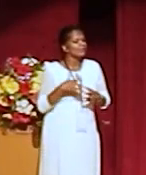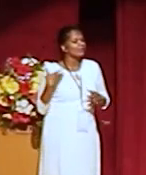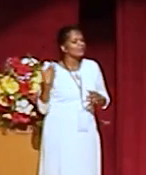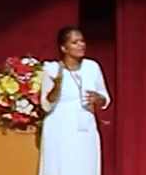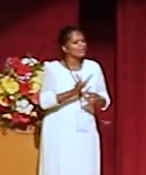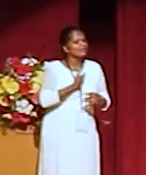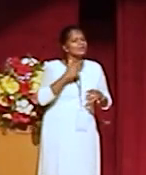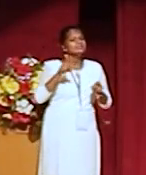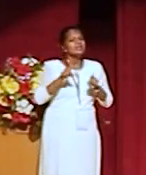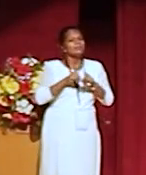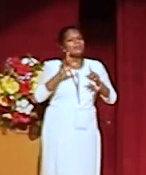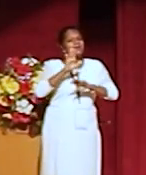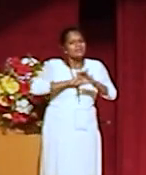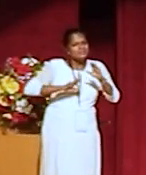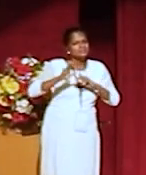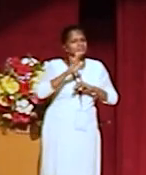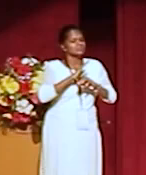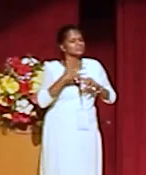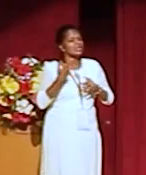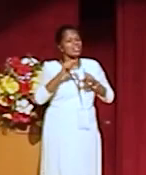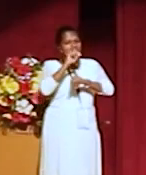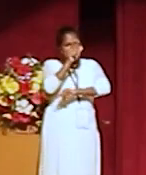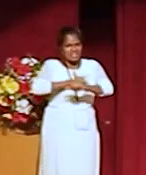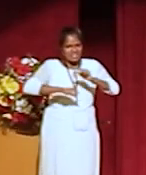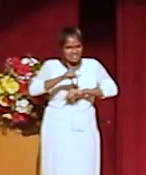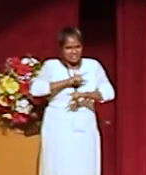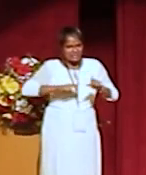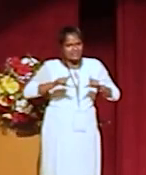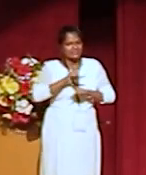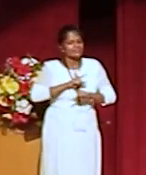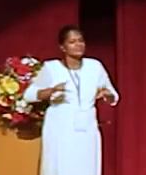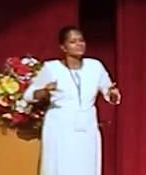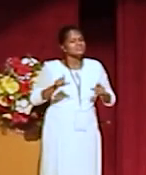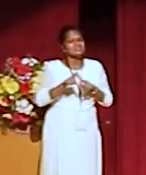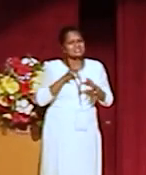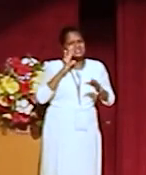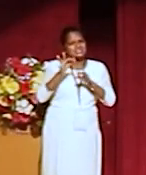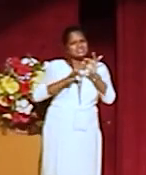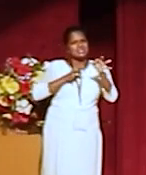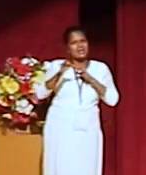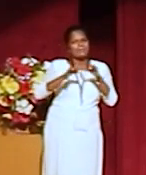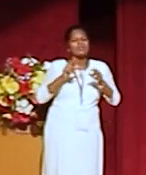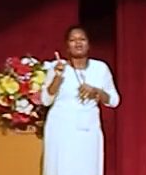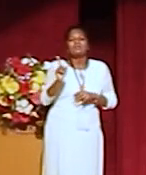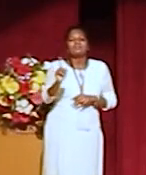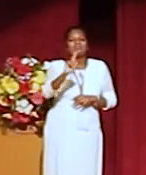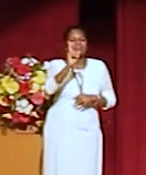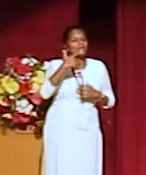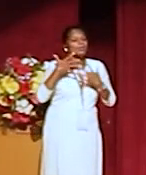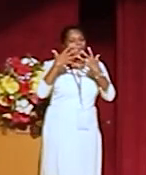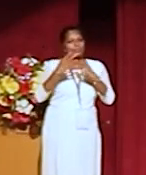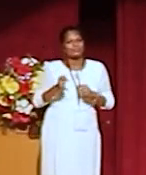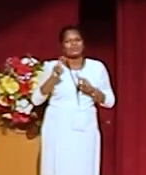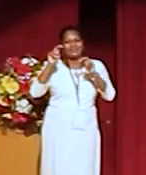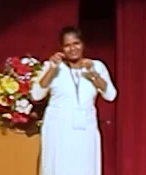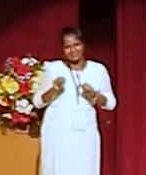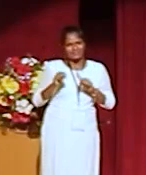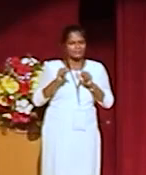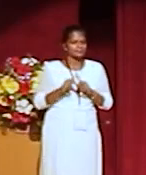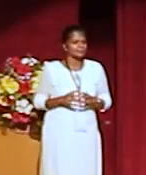country, many special schools are in vernacular languages. So let us see a sample of where a screen reader reads